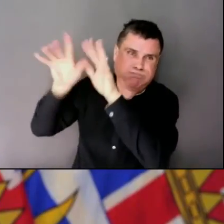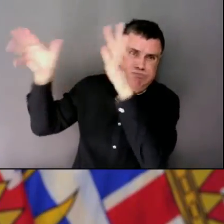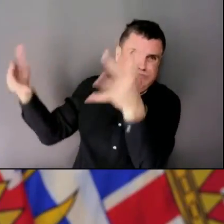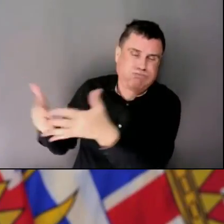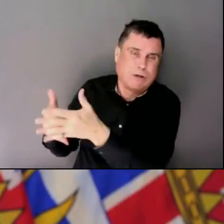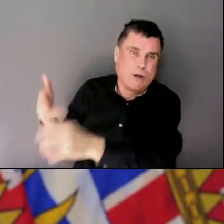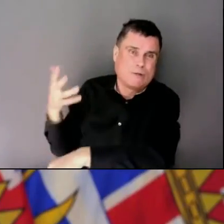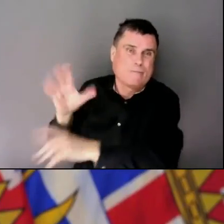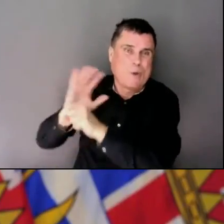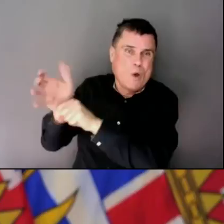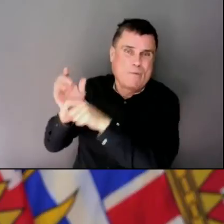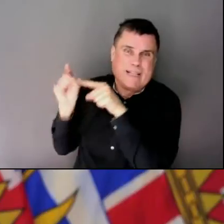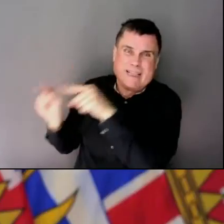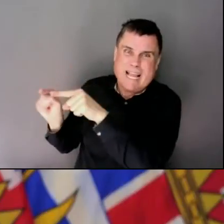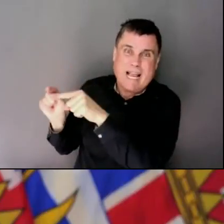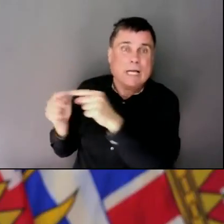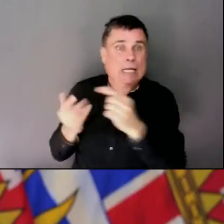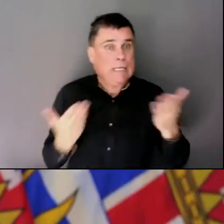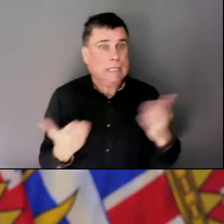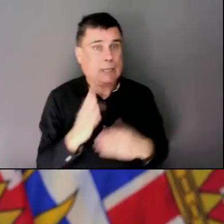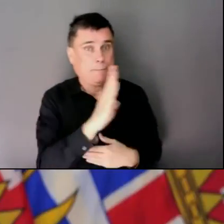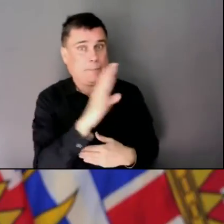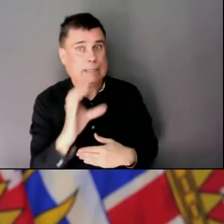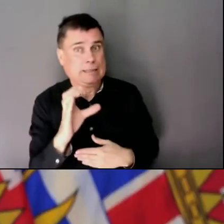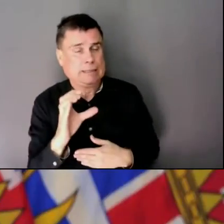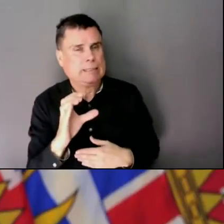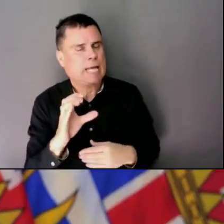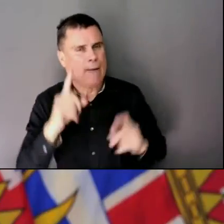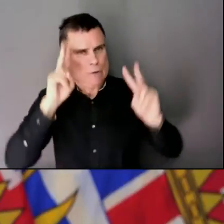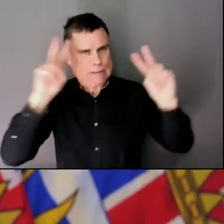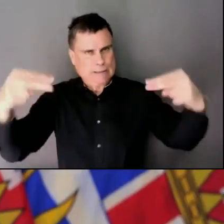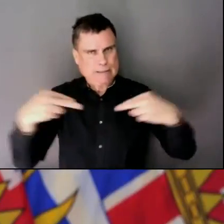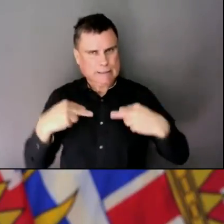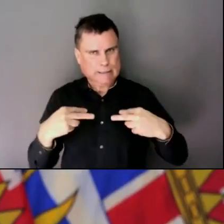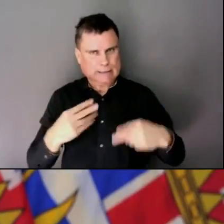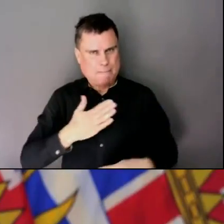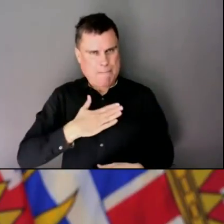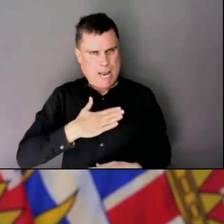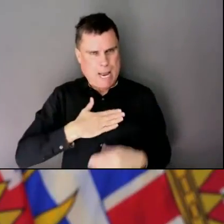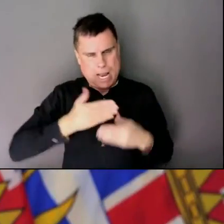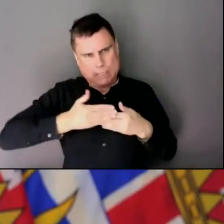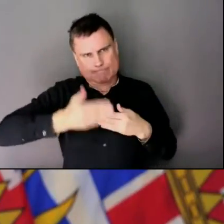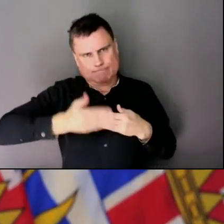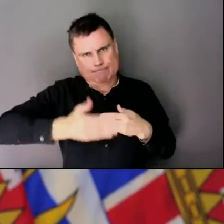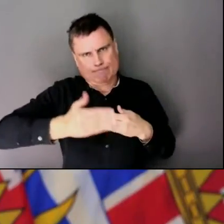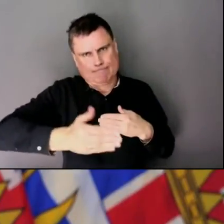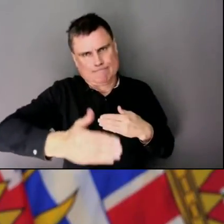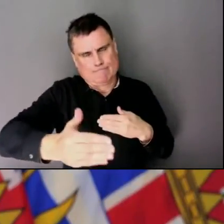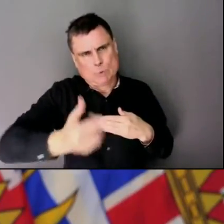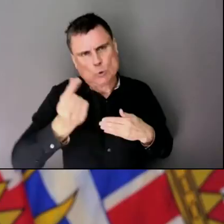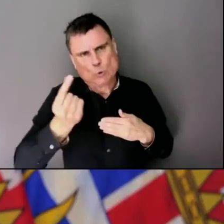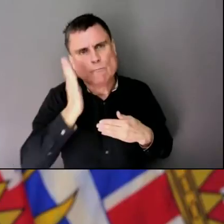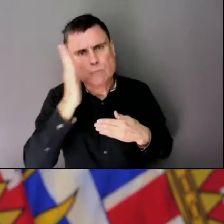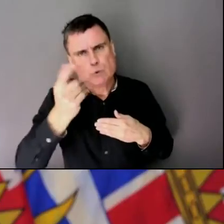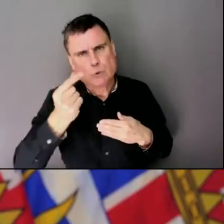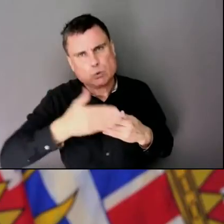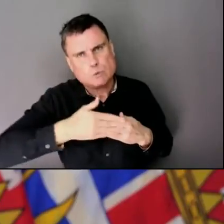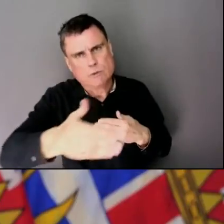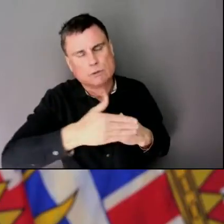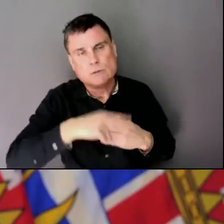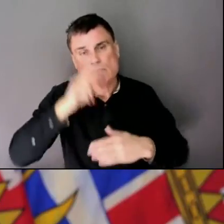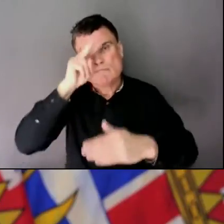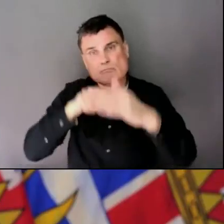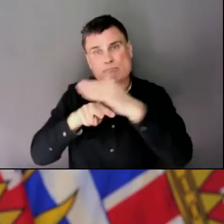BC, we need to think for the next few months into the summer that we need to continue what we're doing, essential travel,